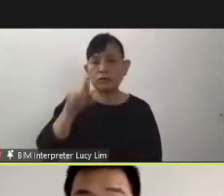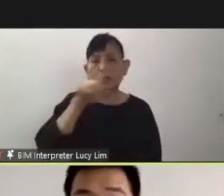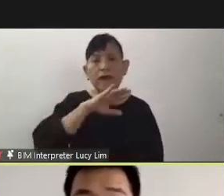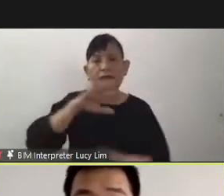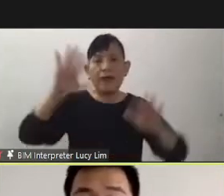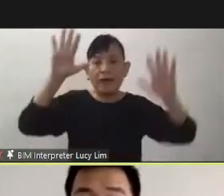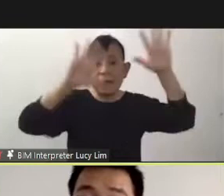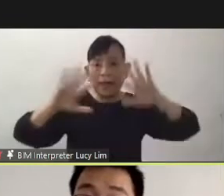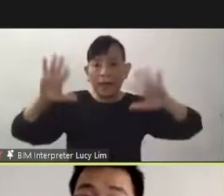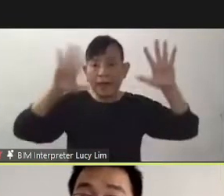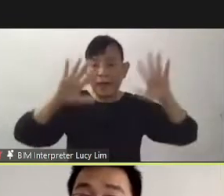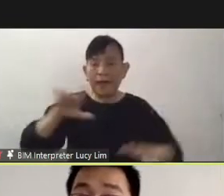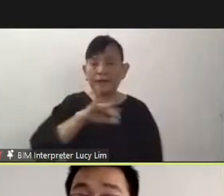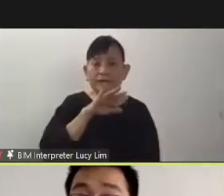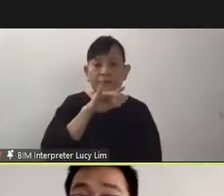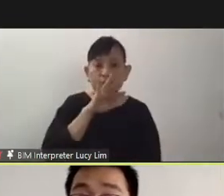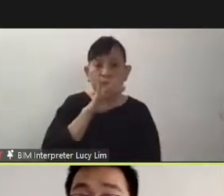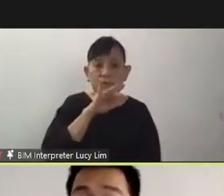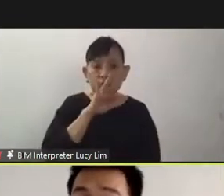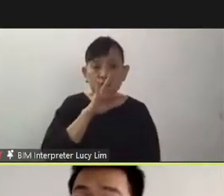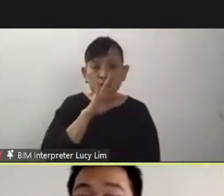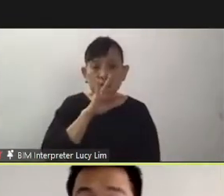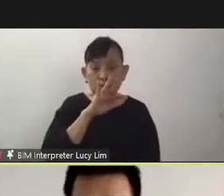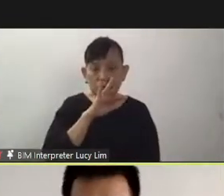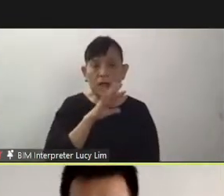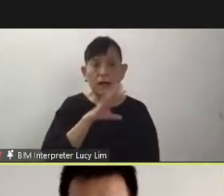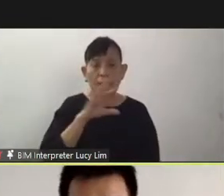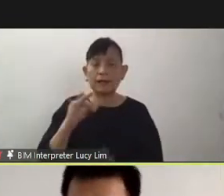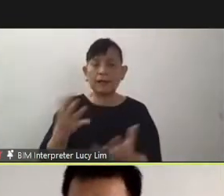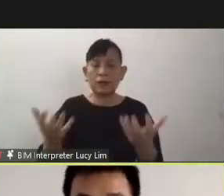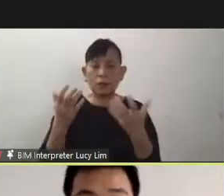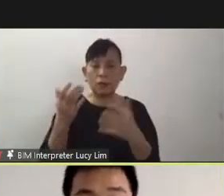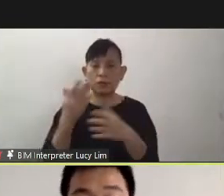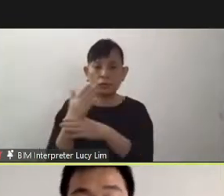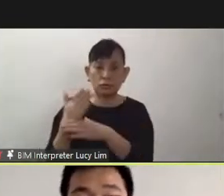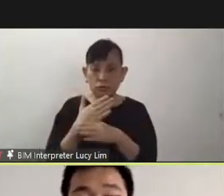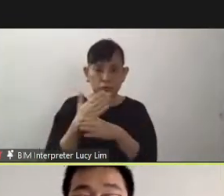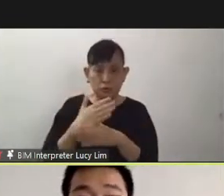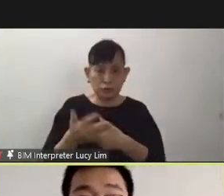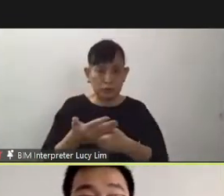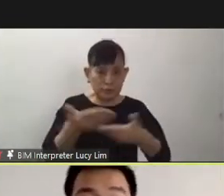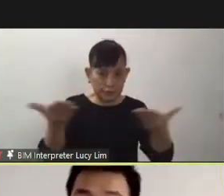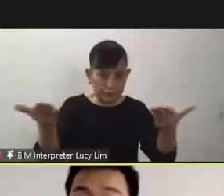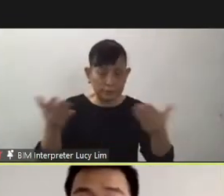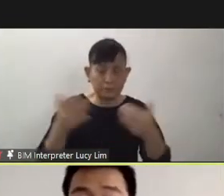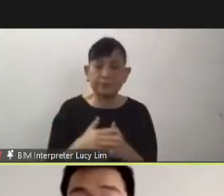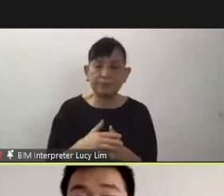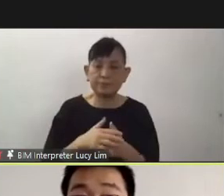And the message that I would like to share with all these businesses that